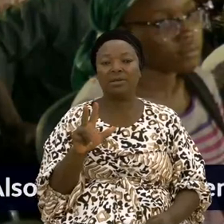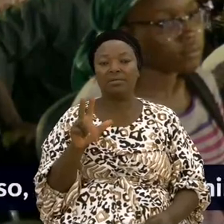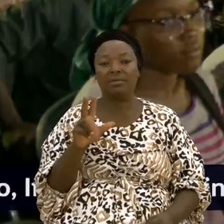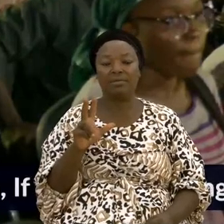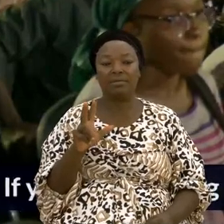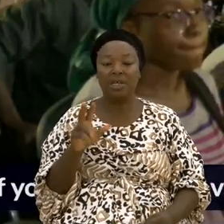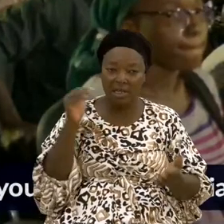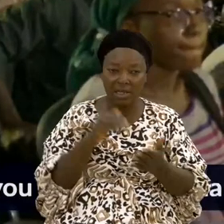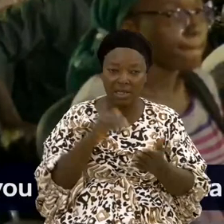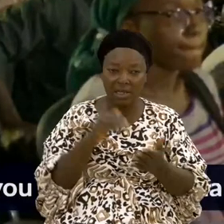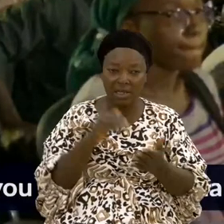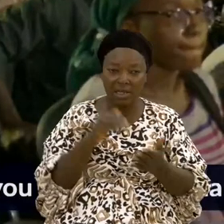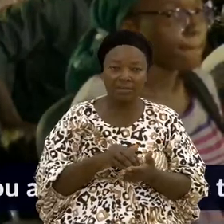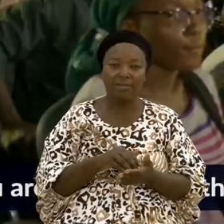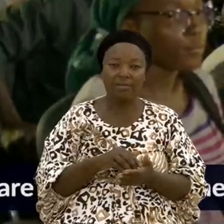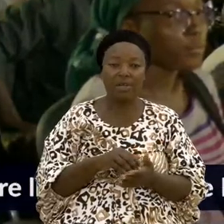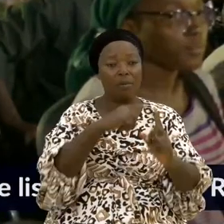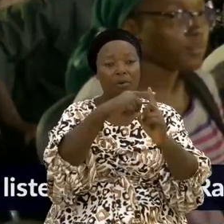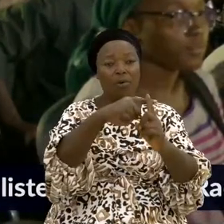+234 915 444 9263. I want to call the number again.